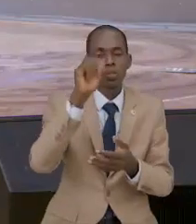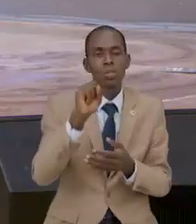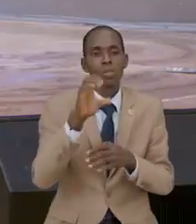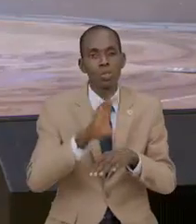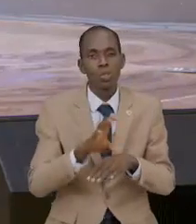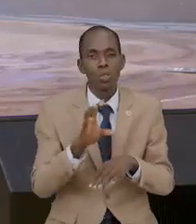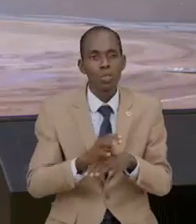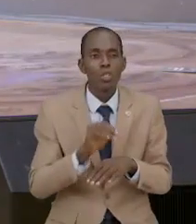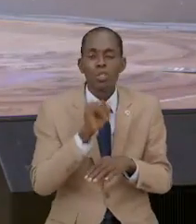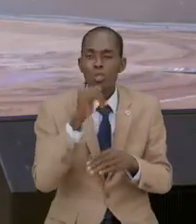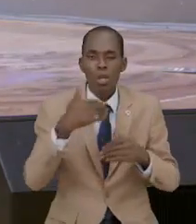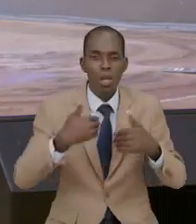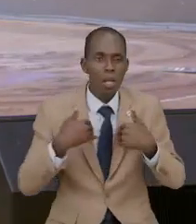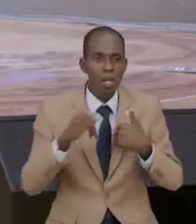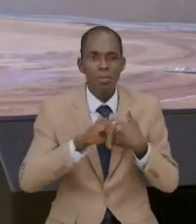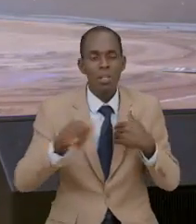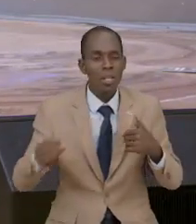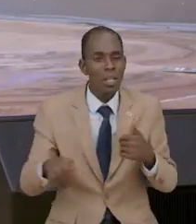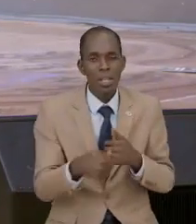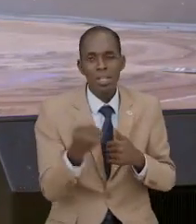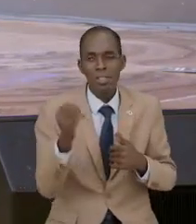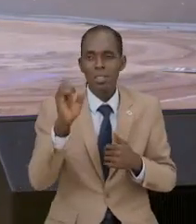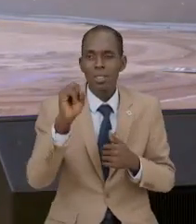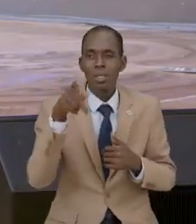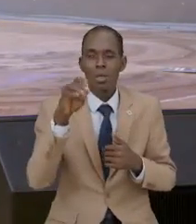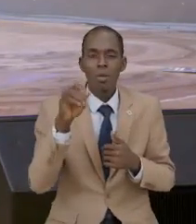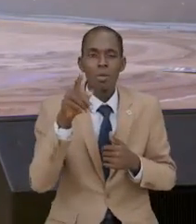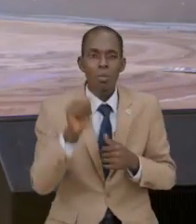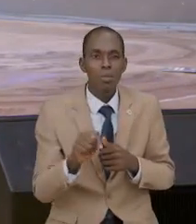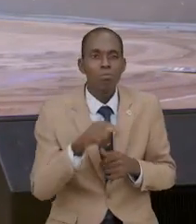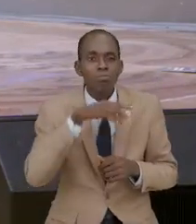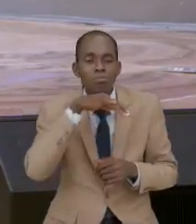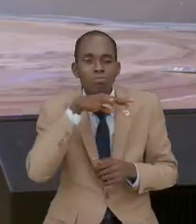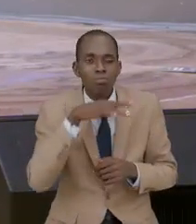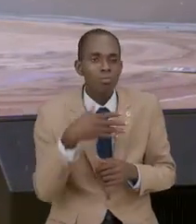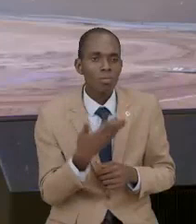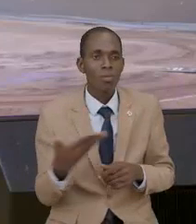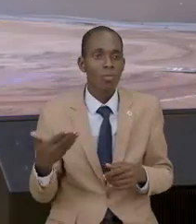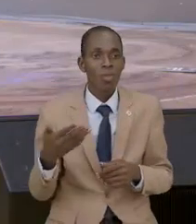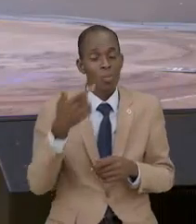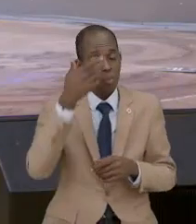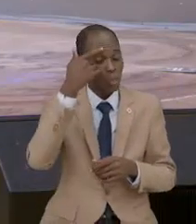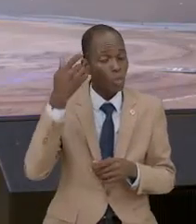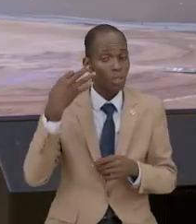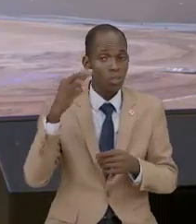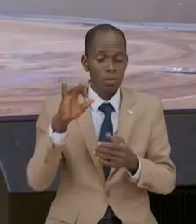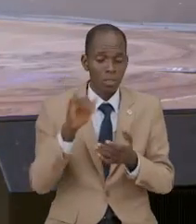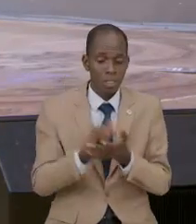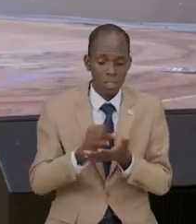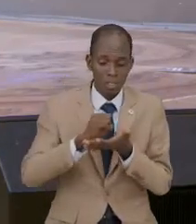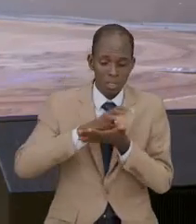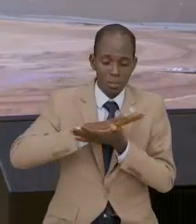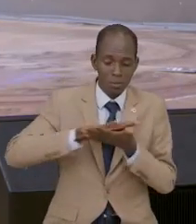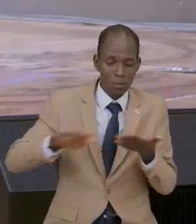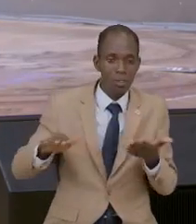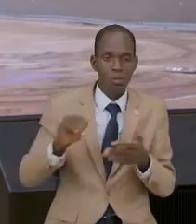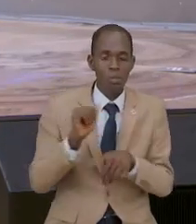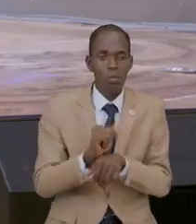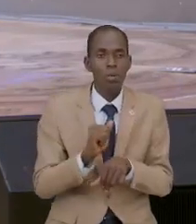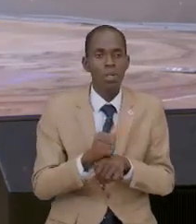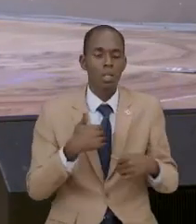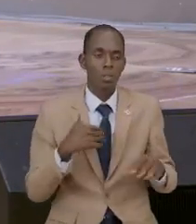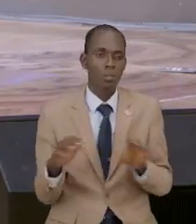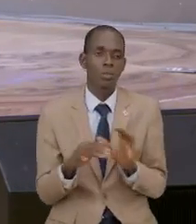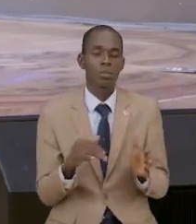having spot. That's what the sanctifying and the cleansing will do.